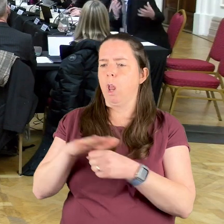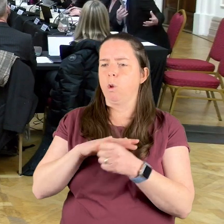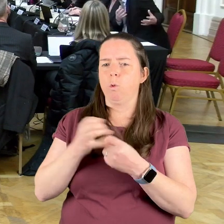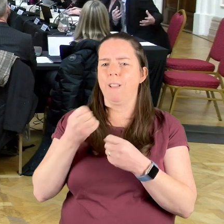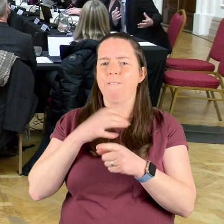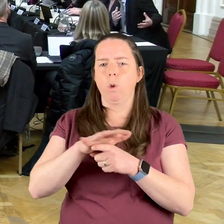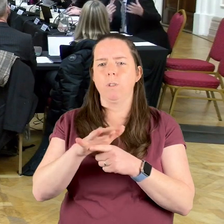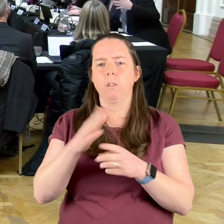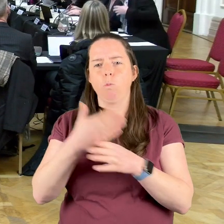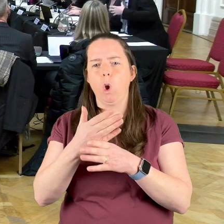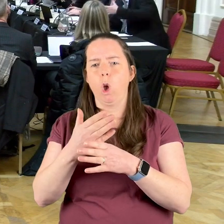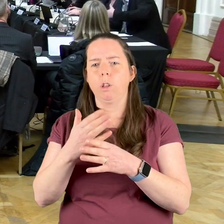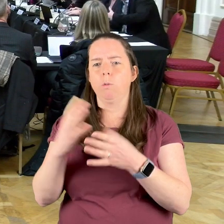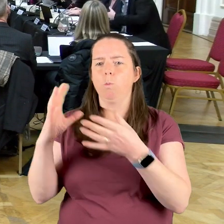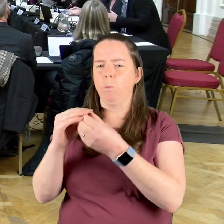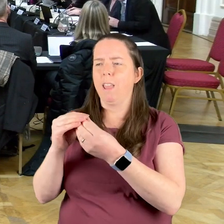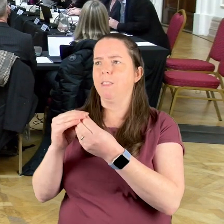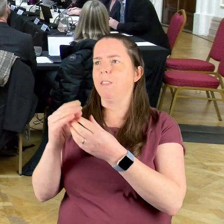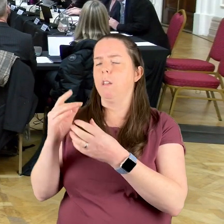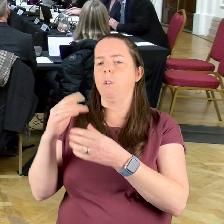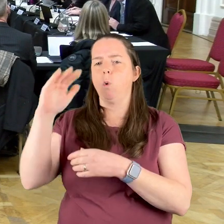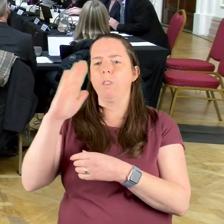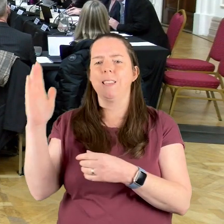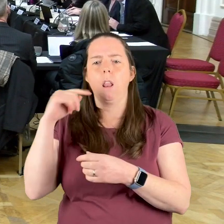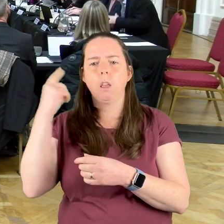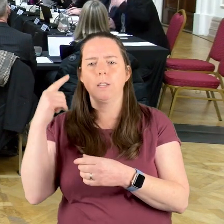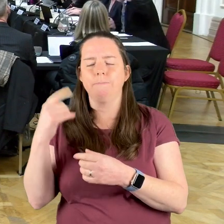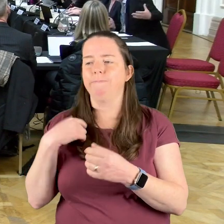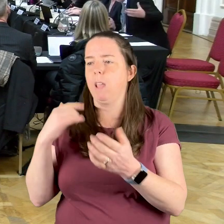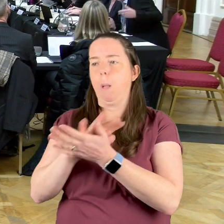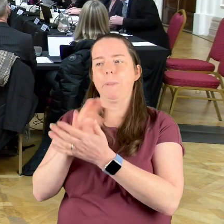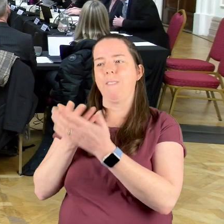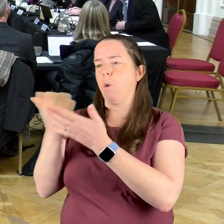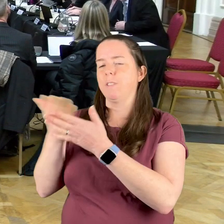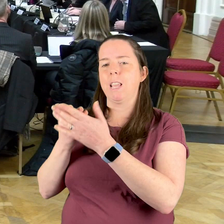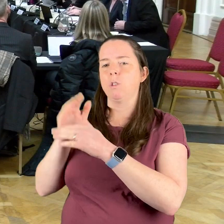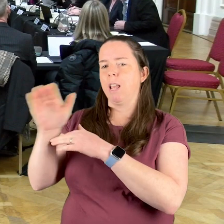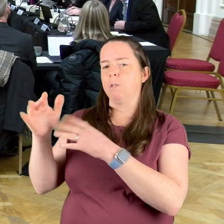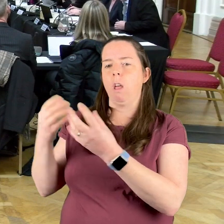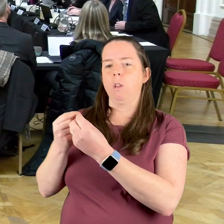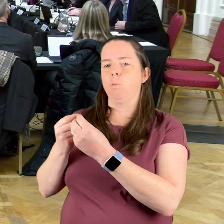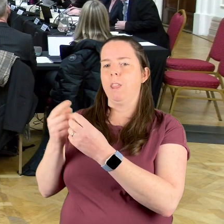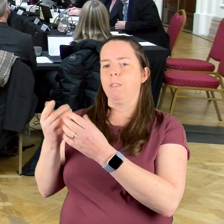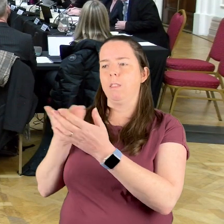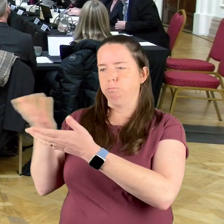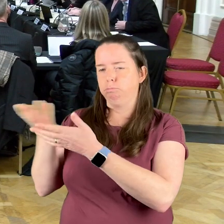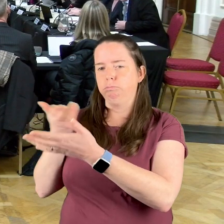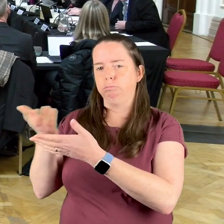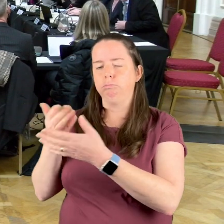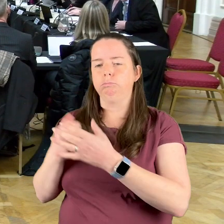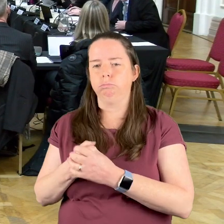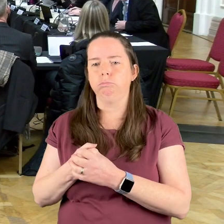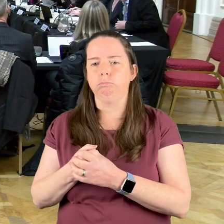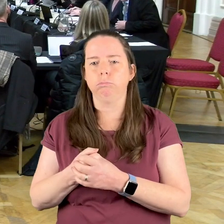and how do we locally influence and work alongside North East London? And I'll happily have conversations outside with you.